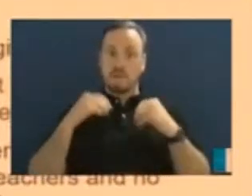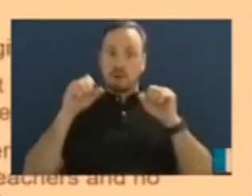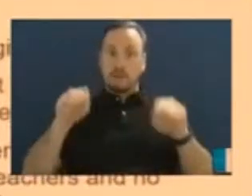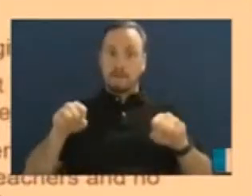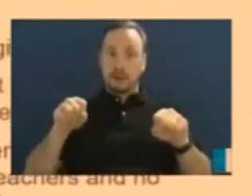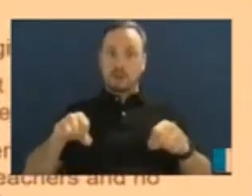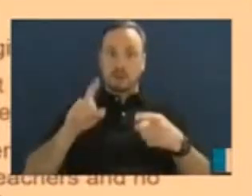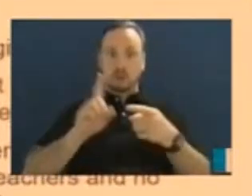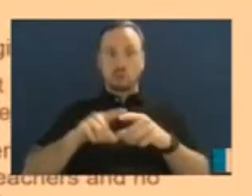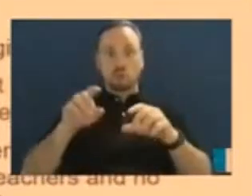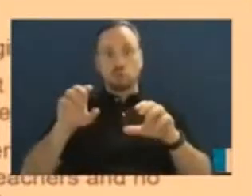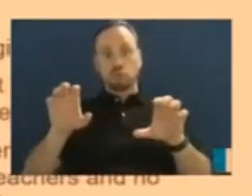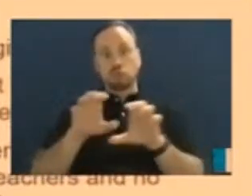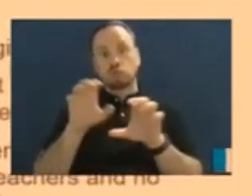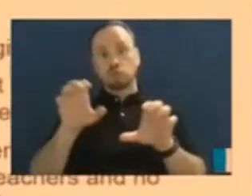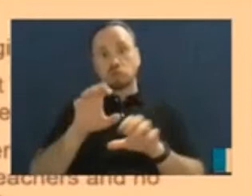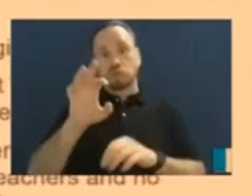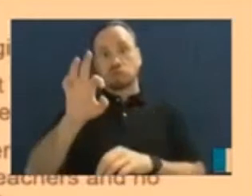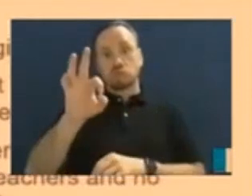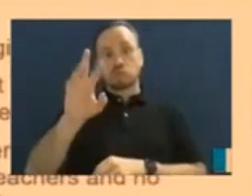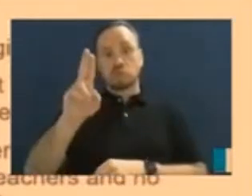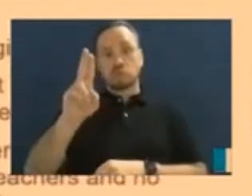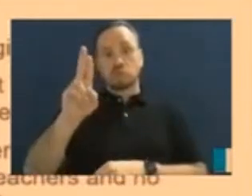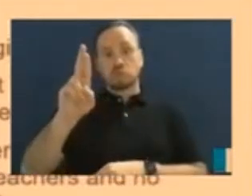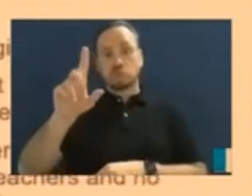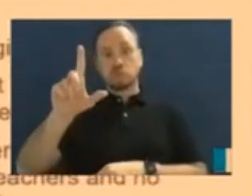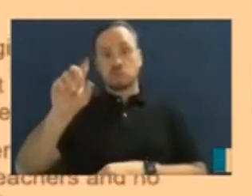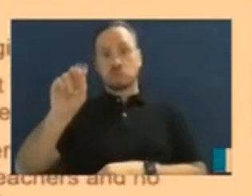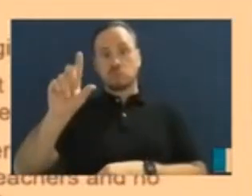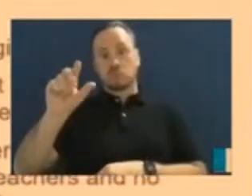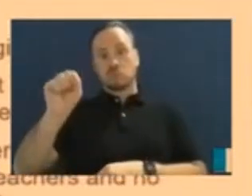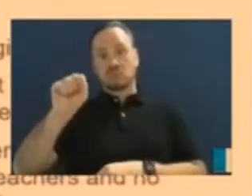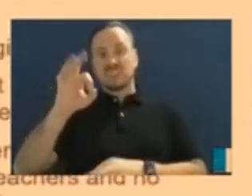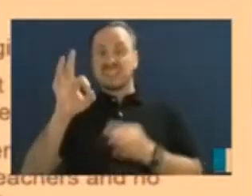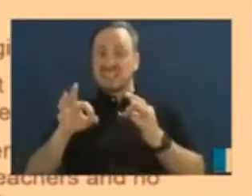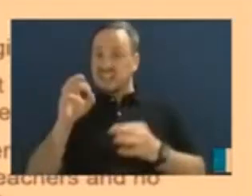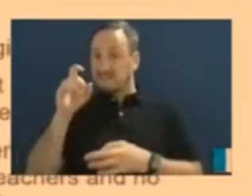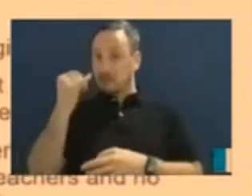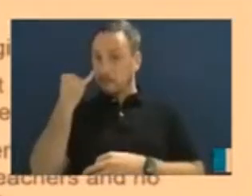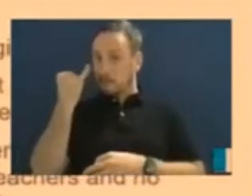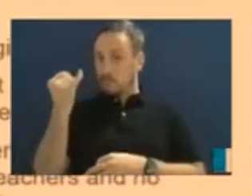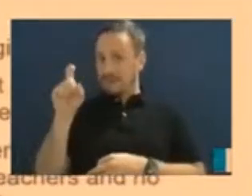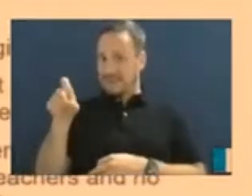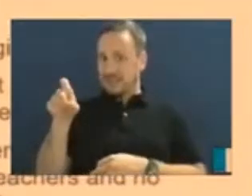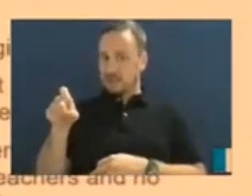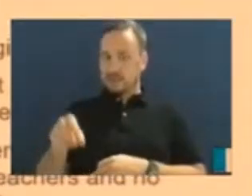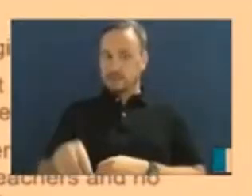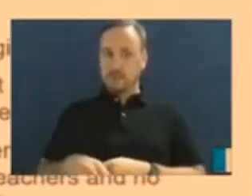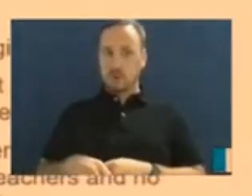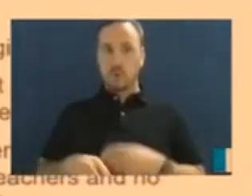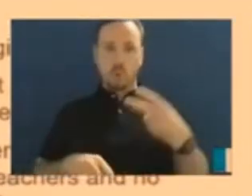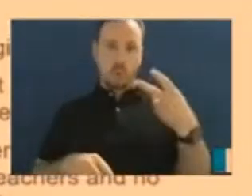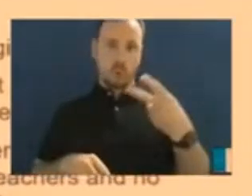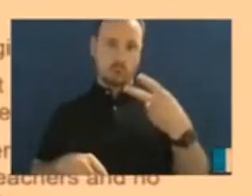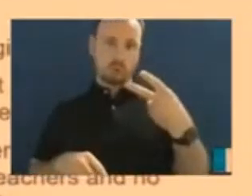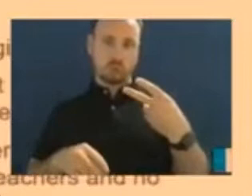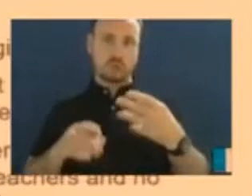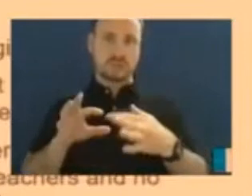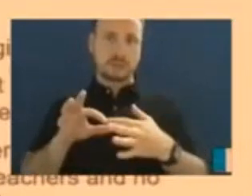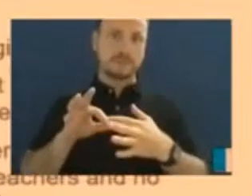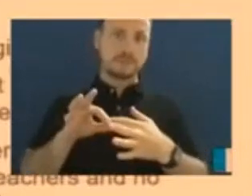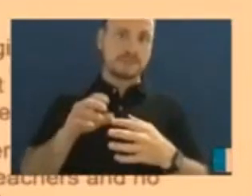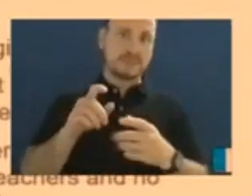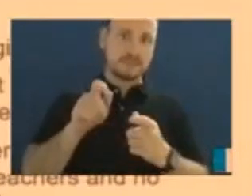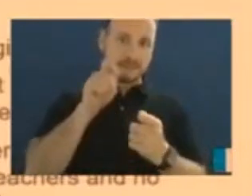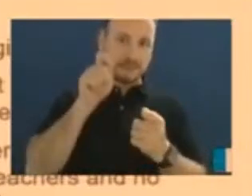furloughs, should we need to do so. So those are the two specific recommendations